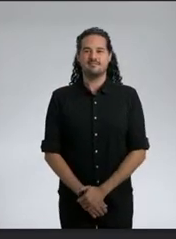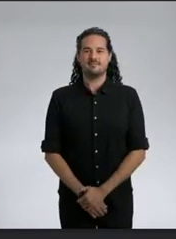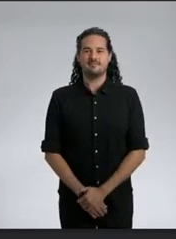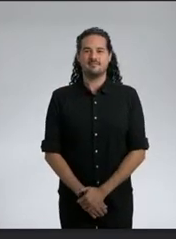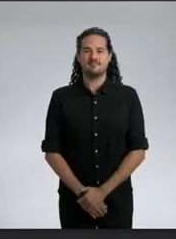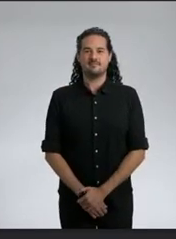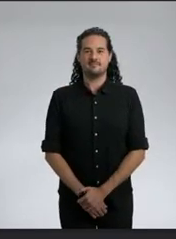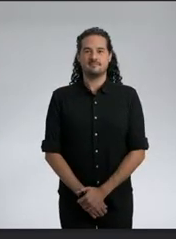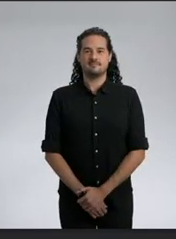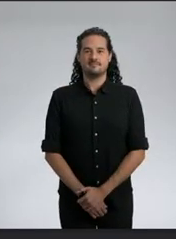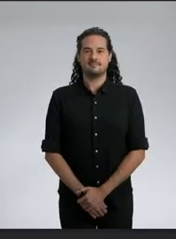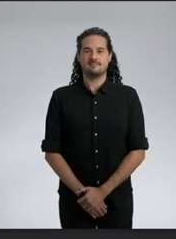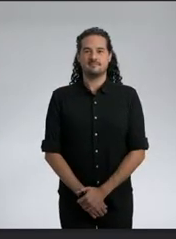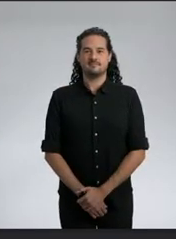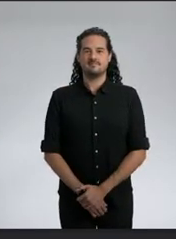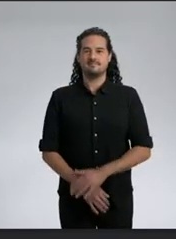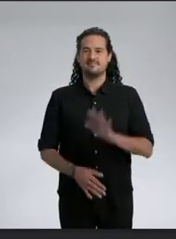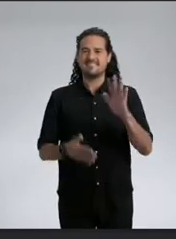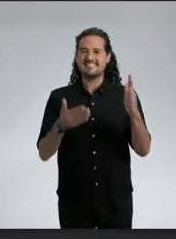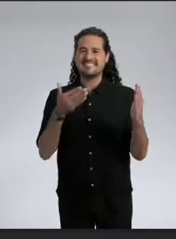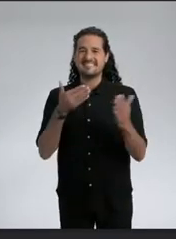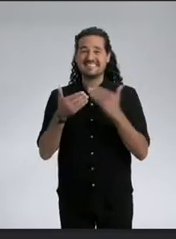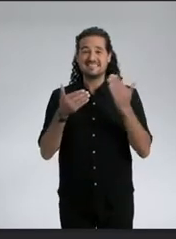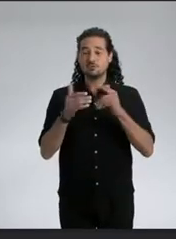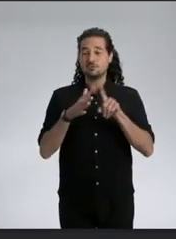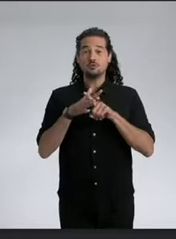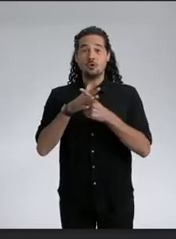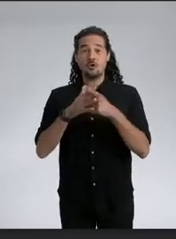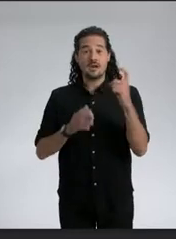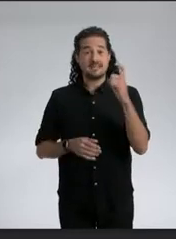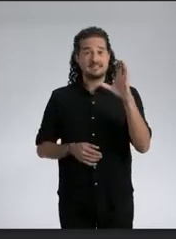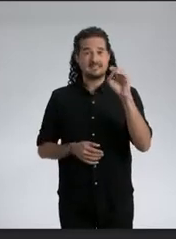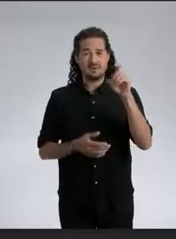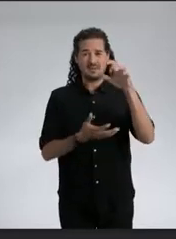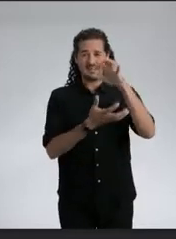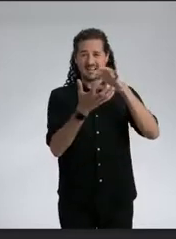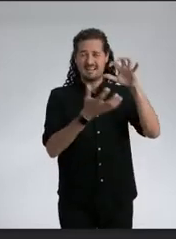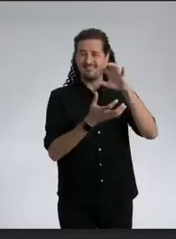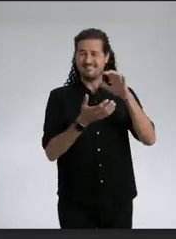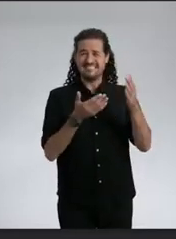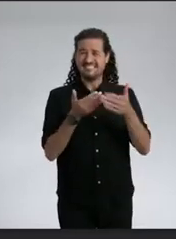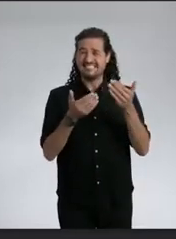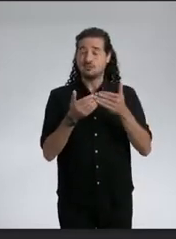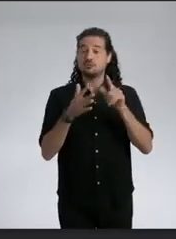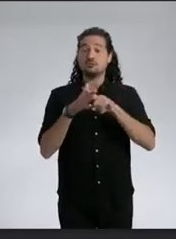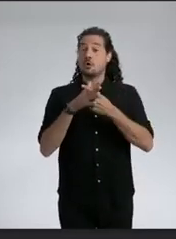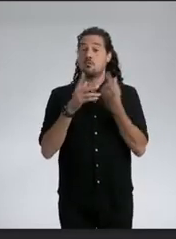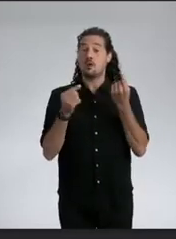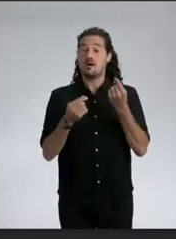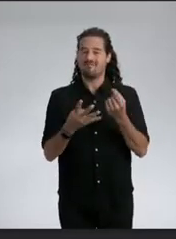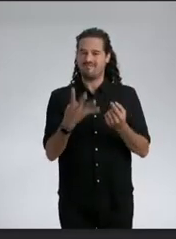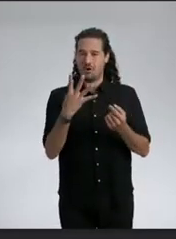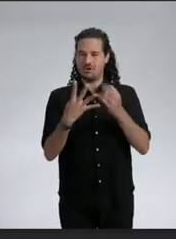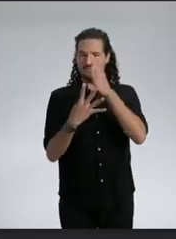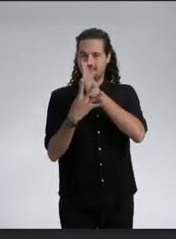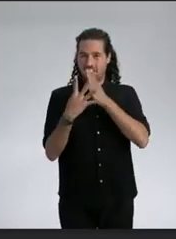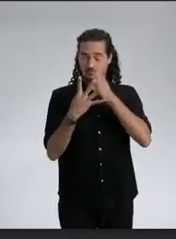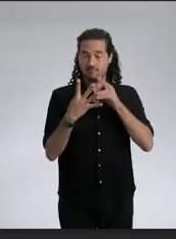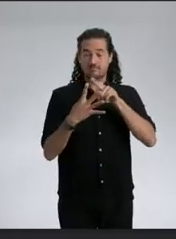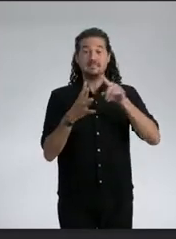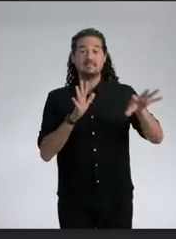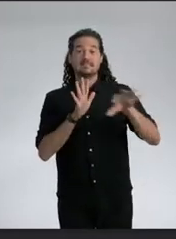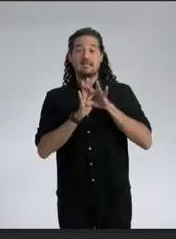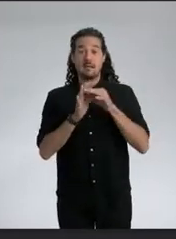It's incredibly easy to get started with Xcode Cloud. It only takes 4 steps: selecting the product, confirming